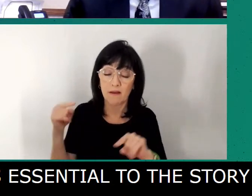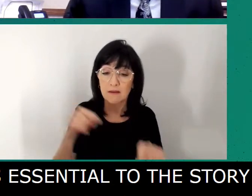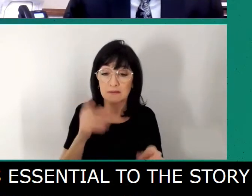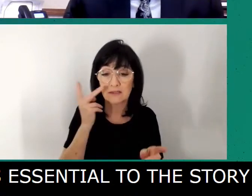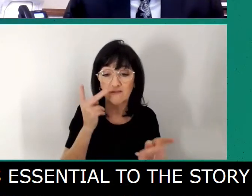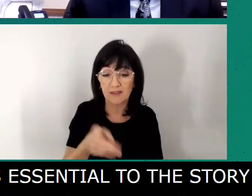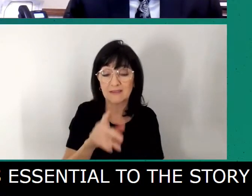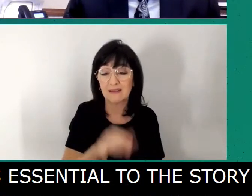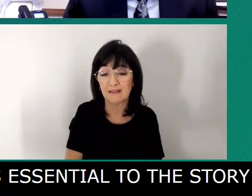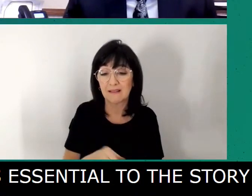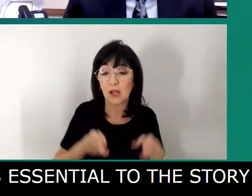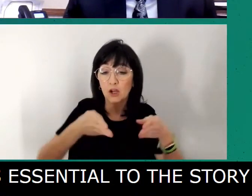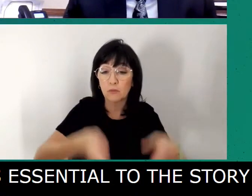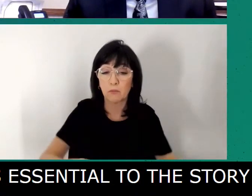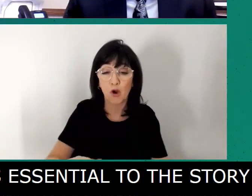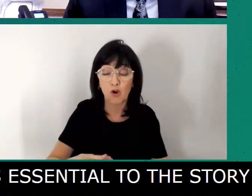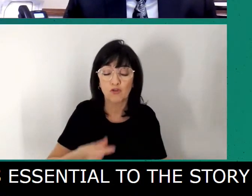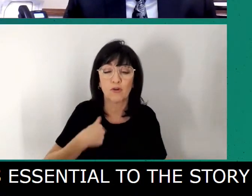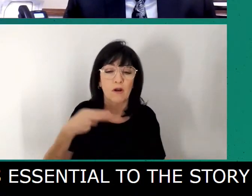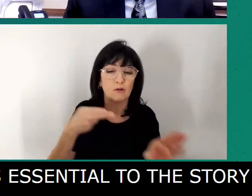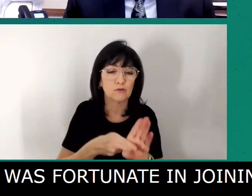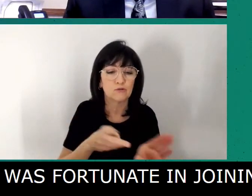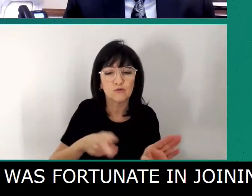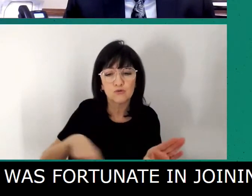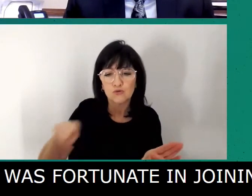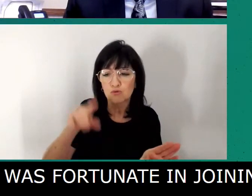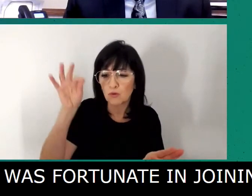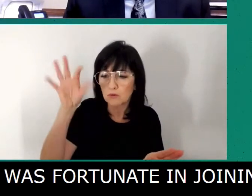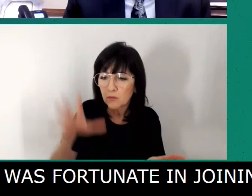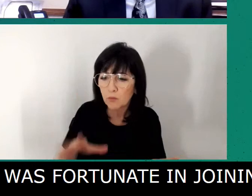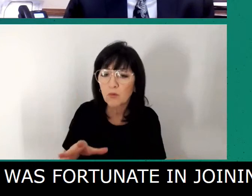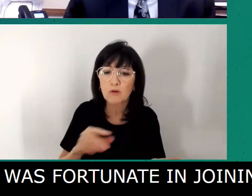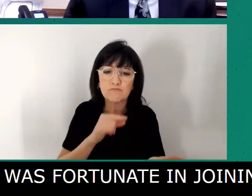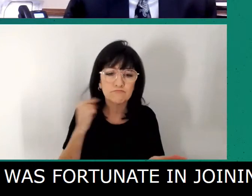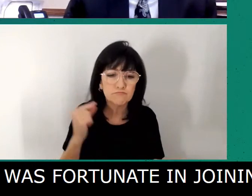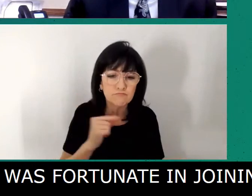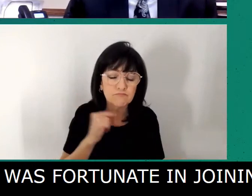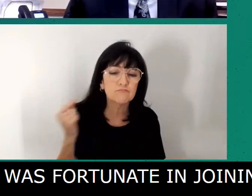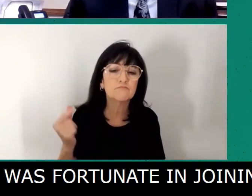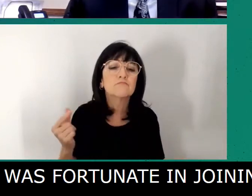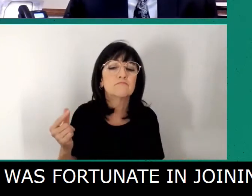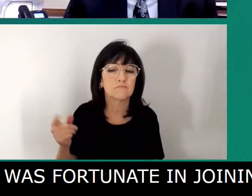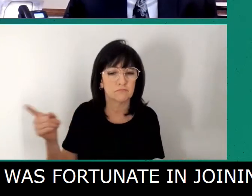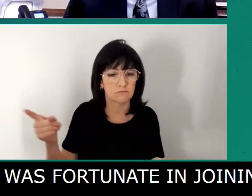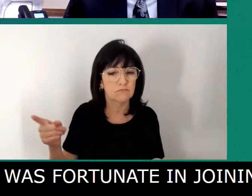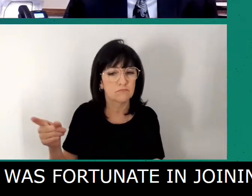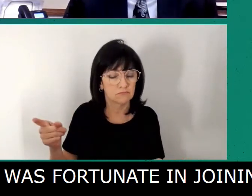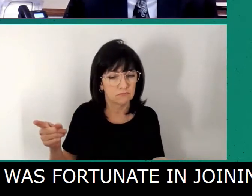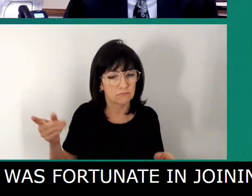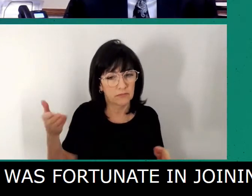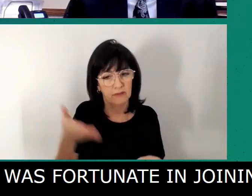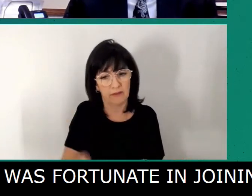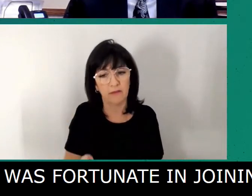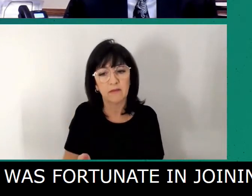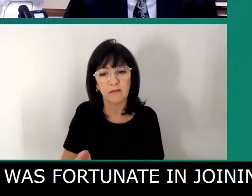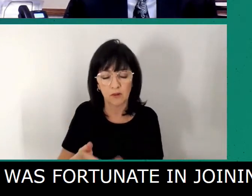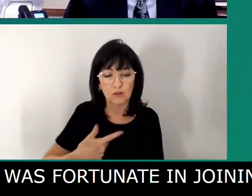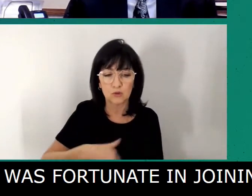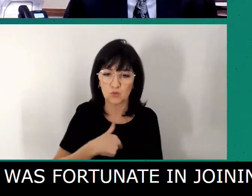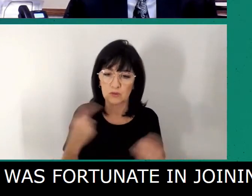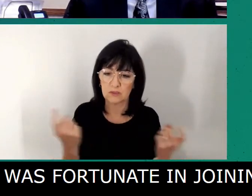Dickinson Plantation, which I mentioned a minute ago. Back in December, we partnered with the Division of Historical and Cultural